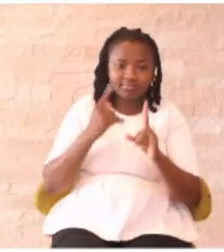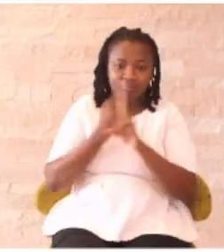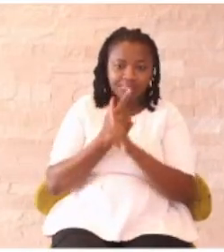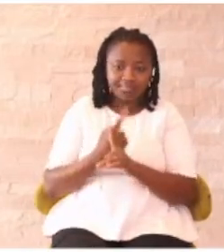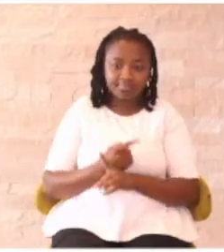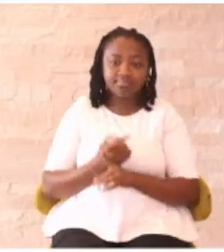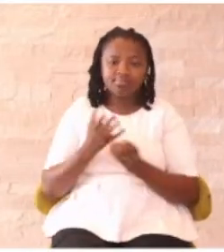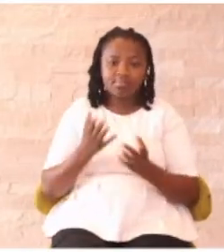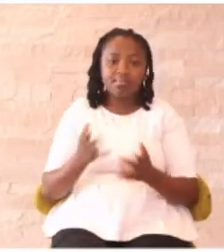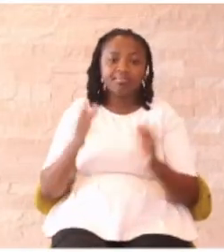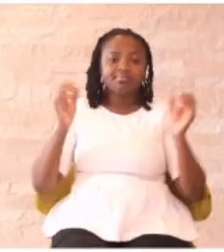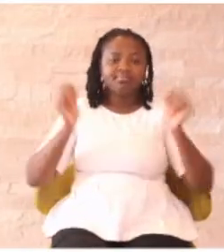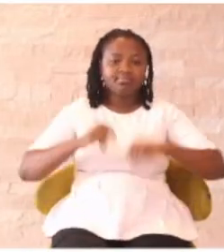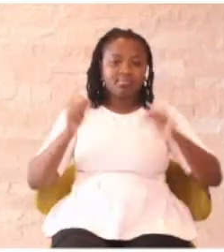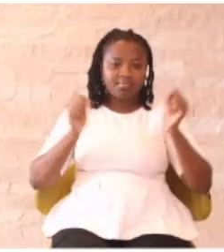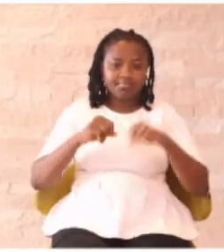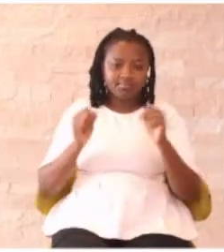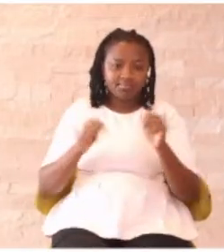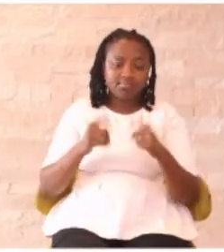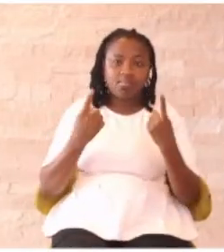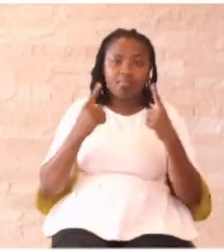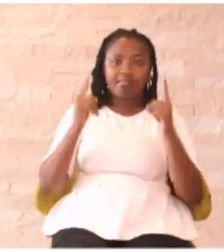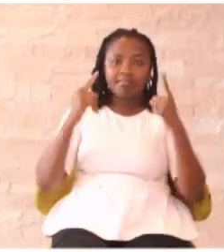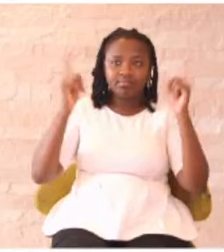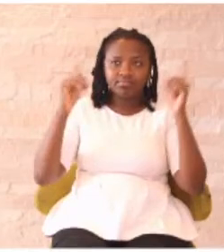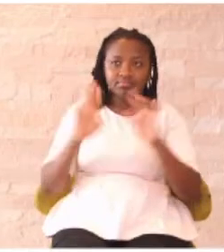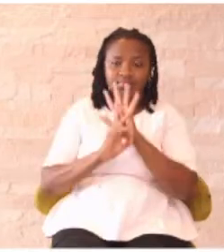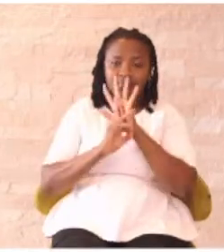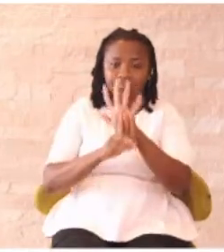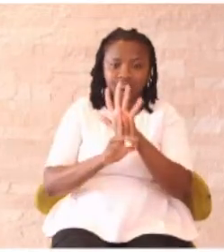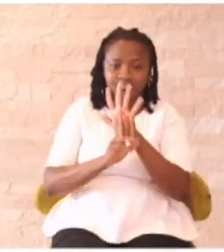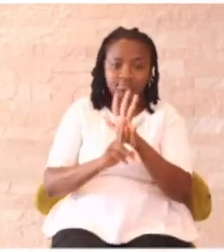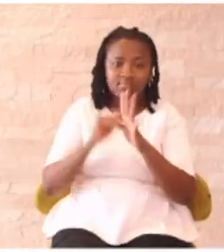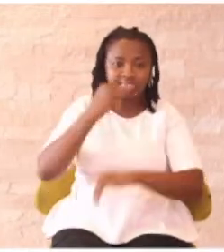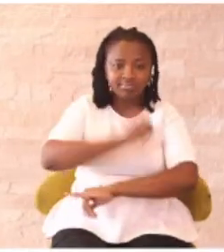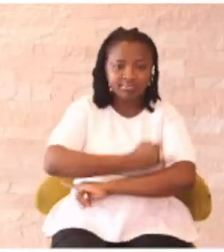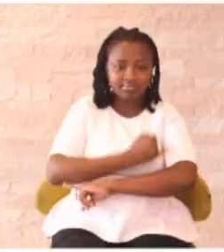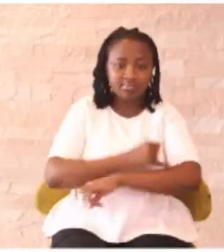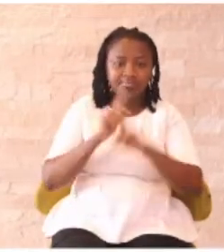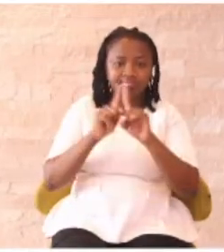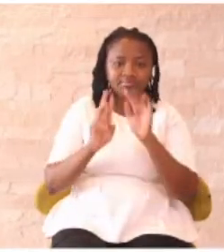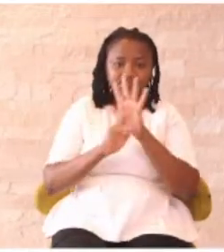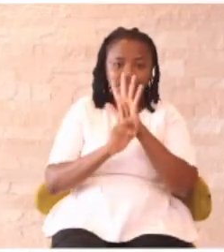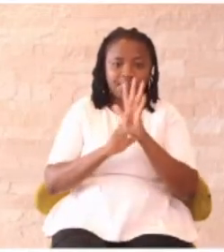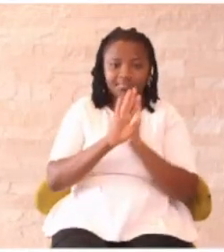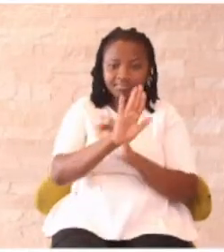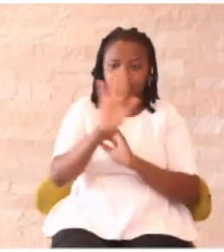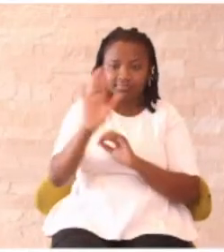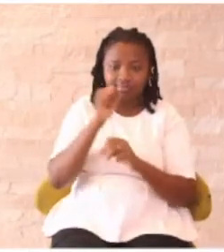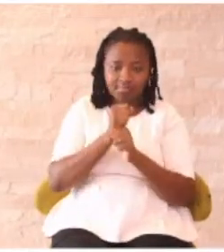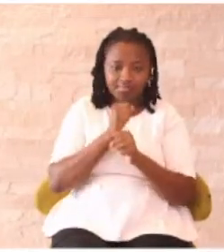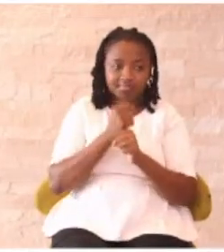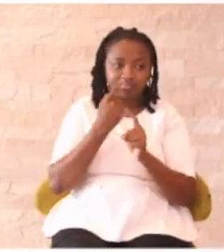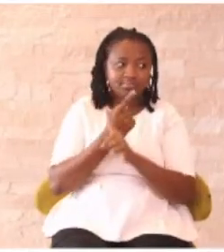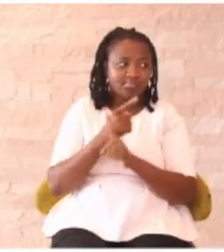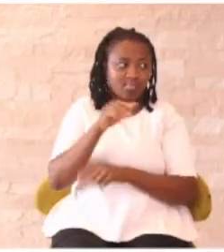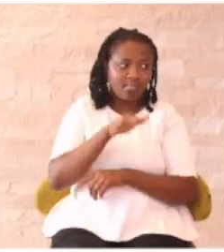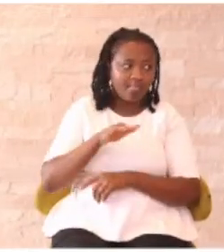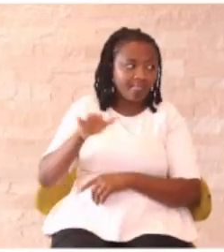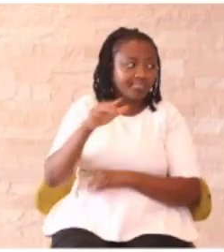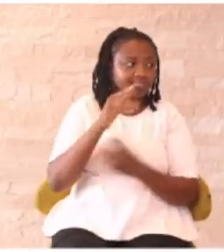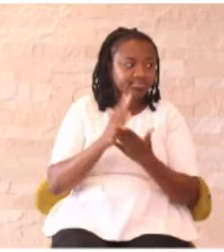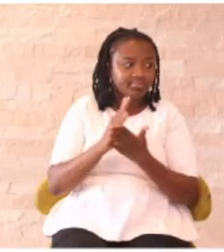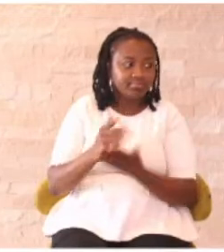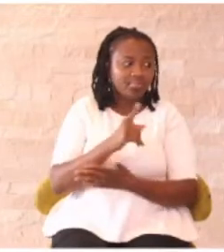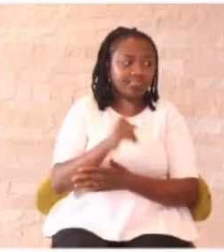been able to, represent the institution and represent the cause in their various spaces, and some of them have been included in